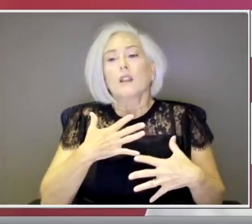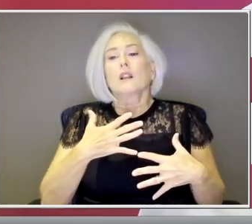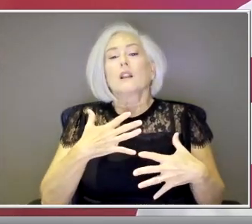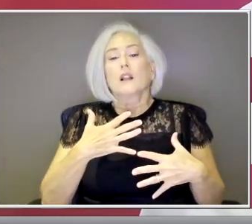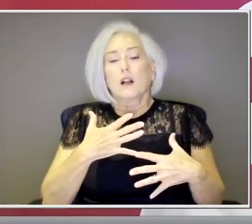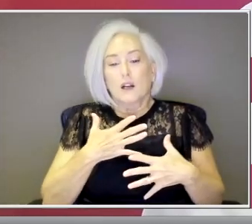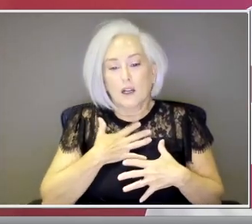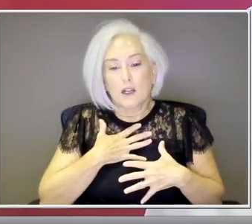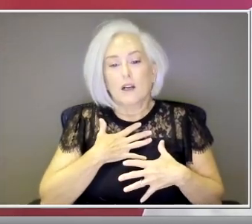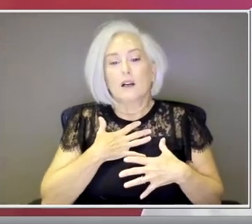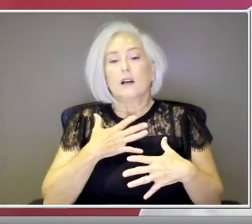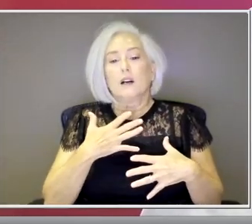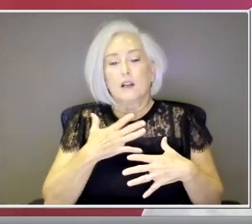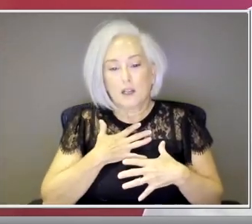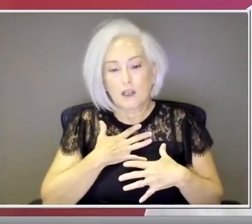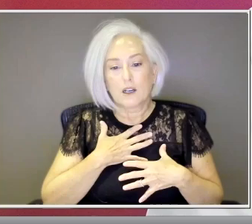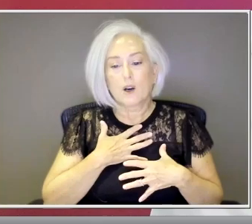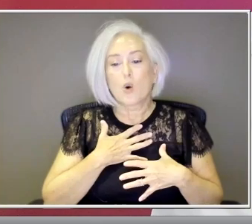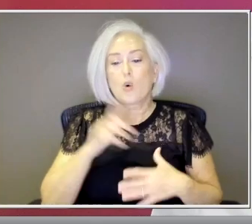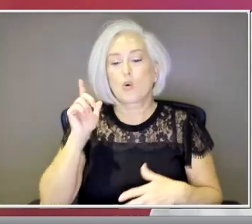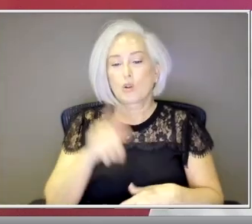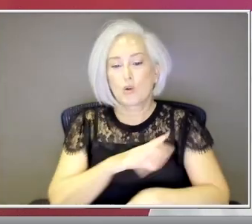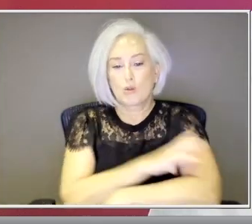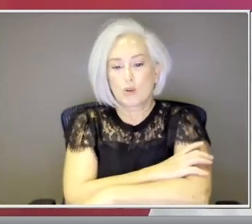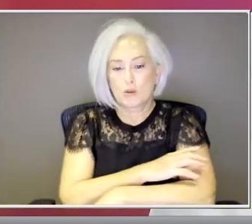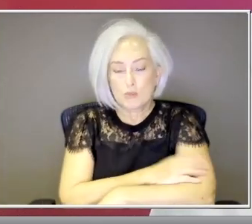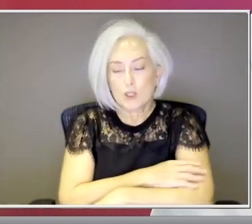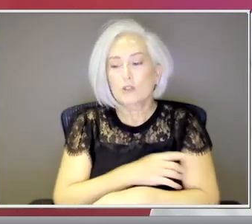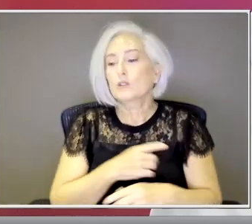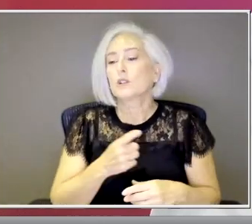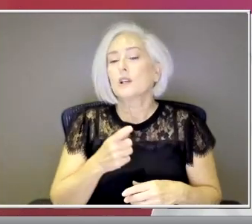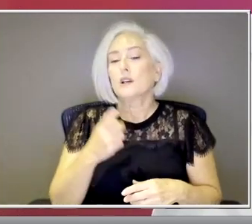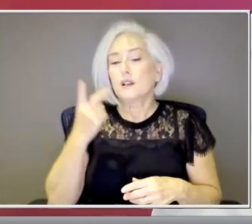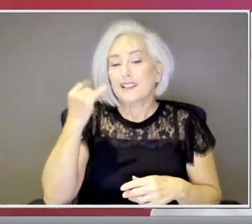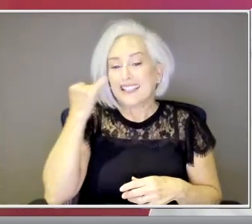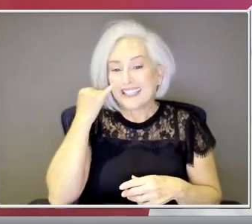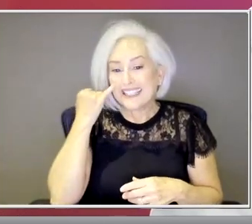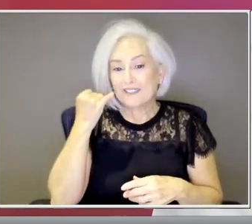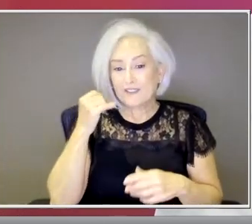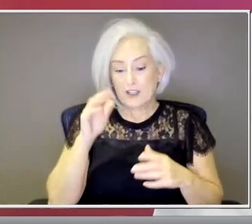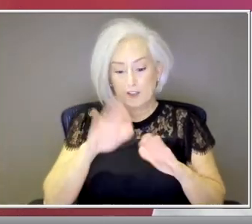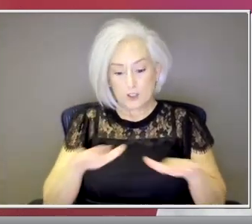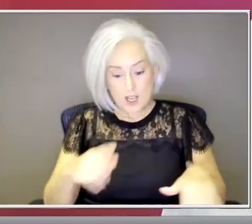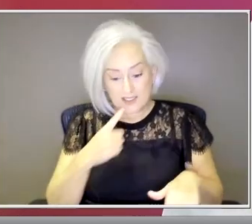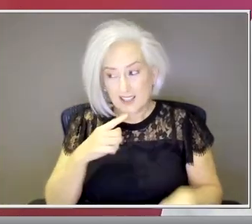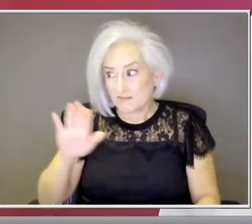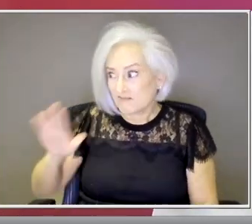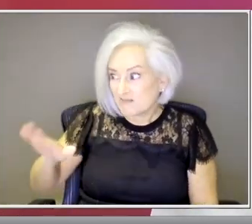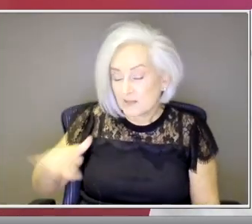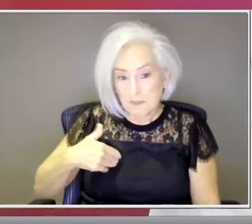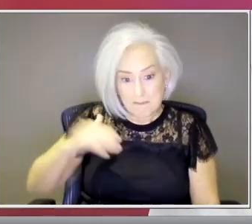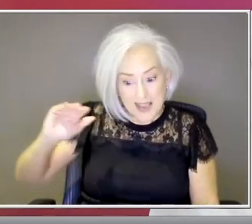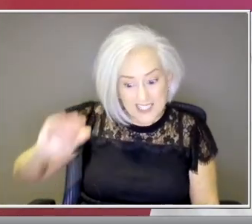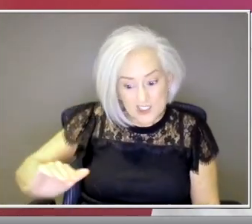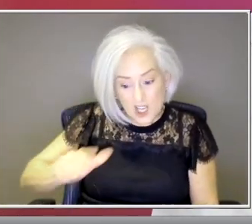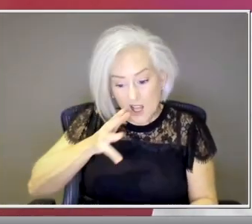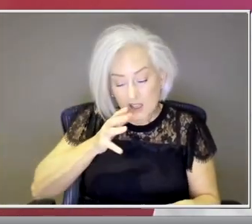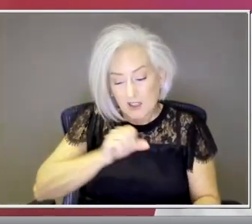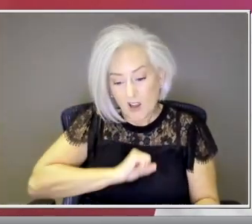But if a patient or a parent is telling me their child's coughing up blood or having chest pain,